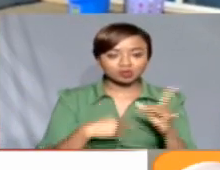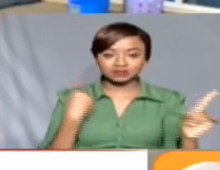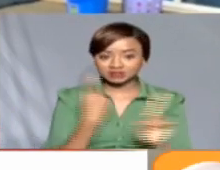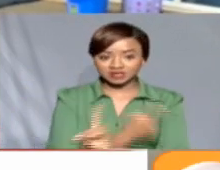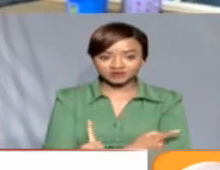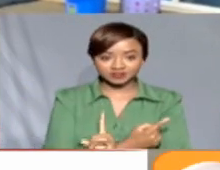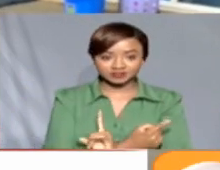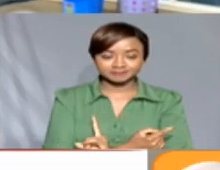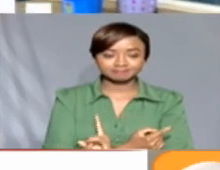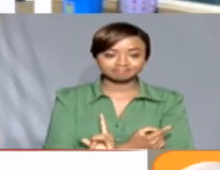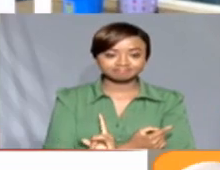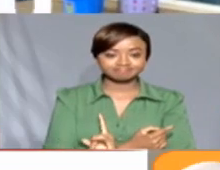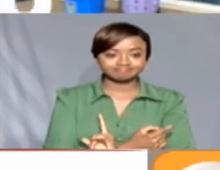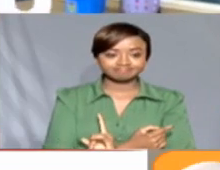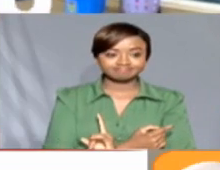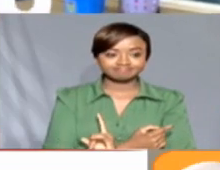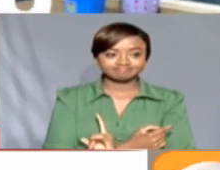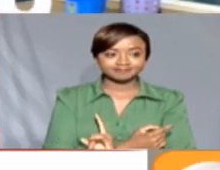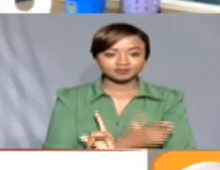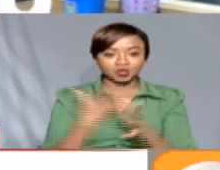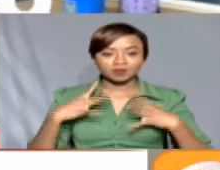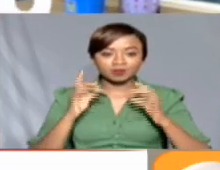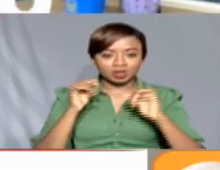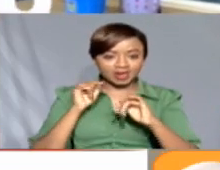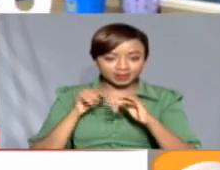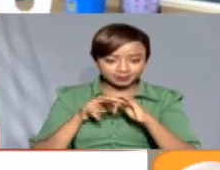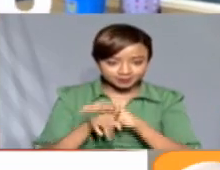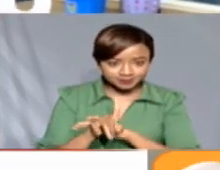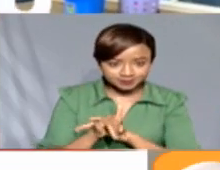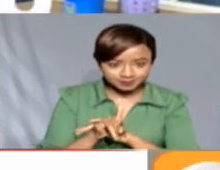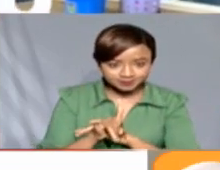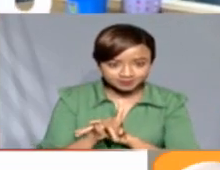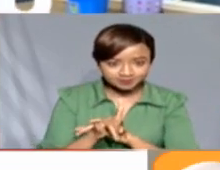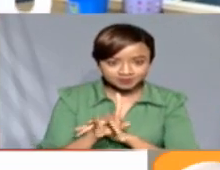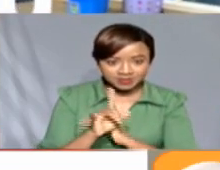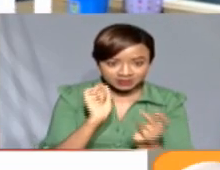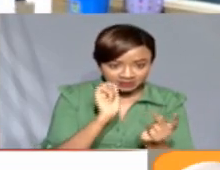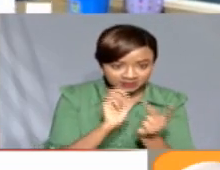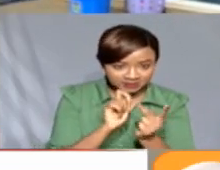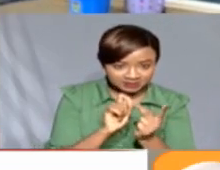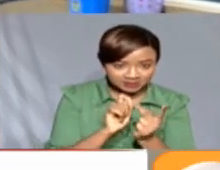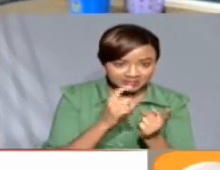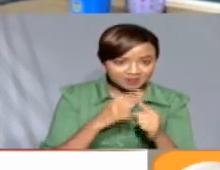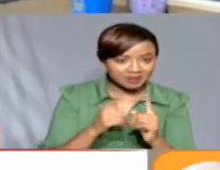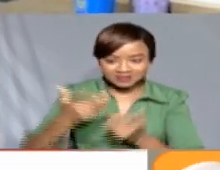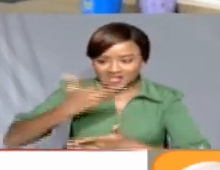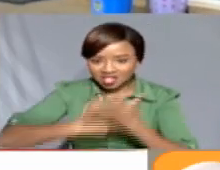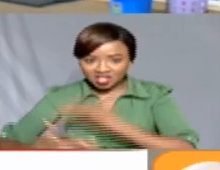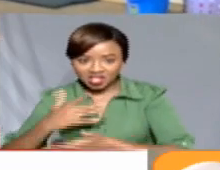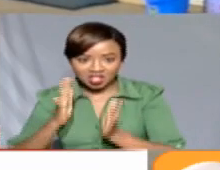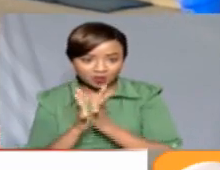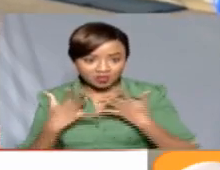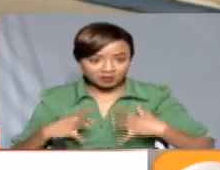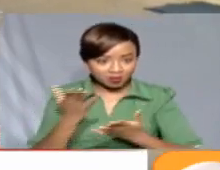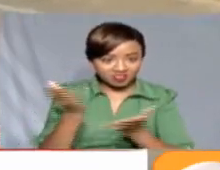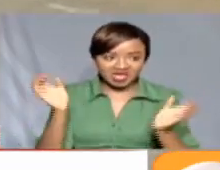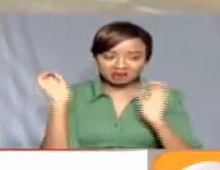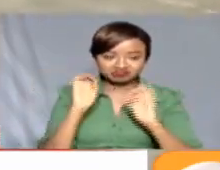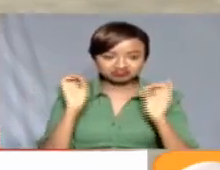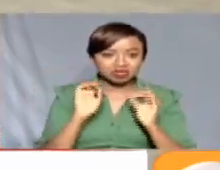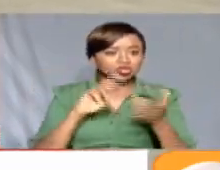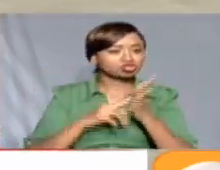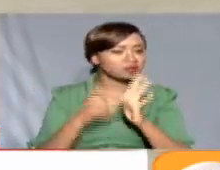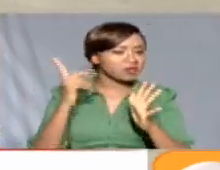Kenya is a drive-through test, which means the patient comes in and doesn't come into any interaction with those who are here.